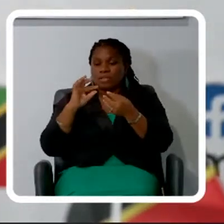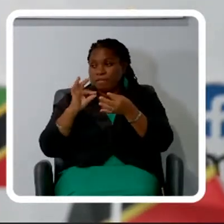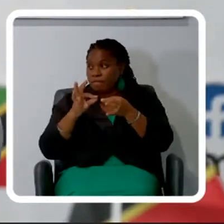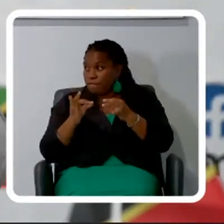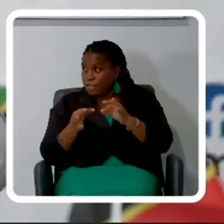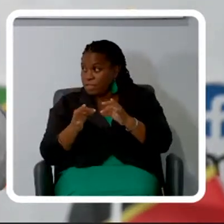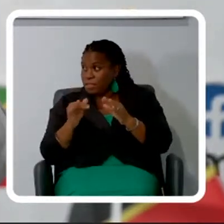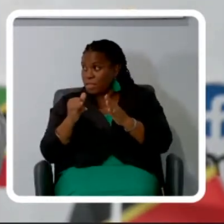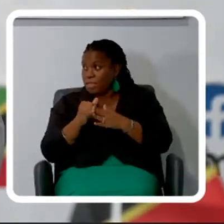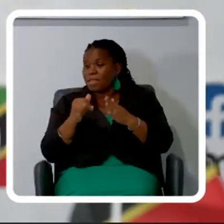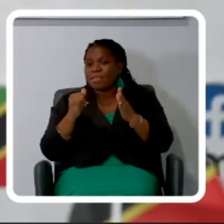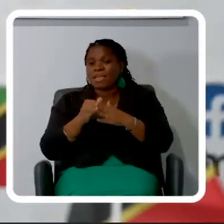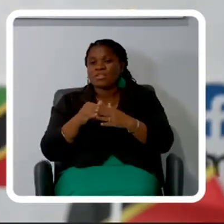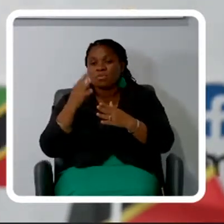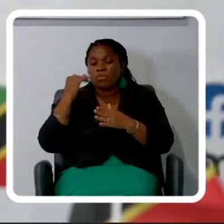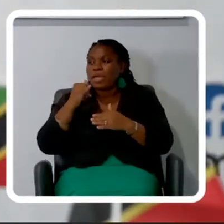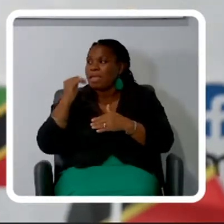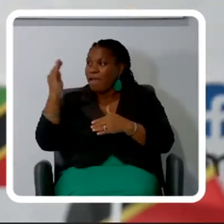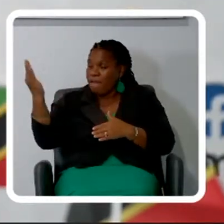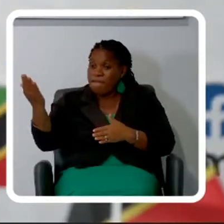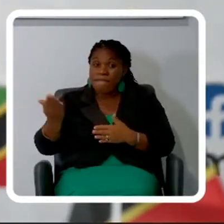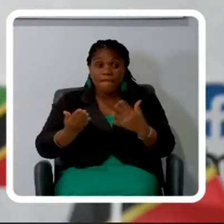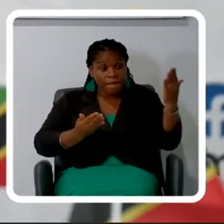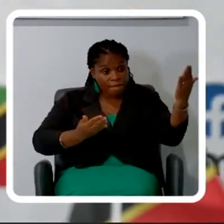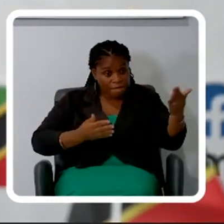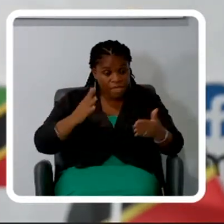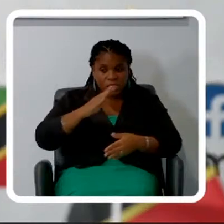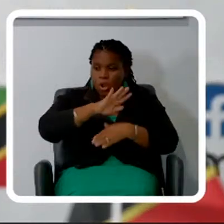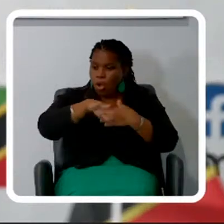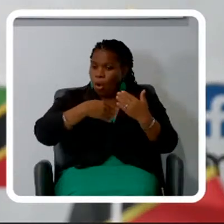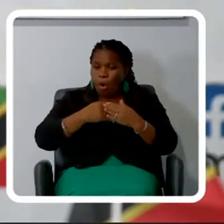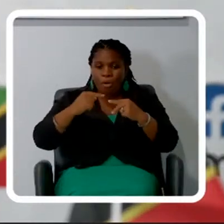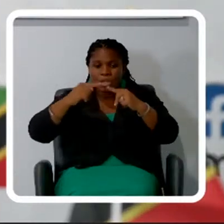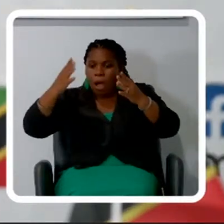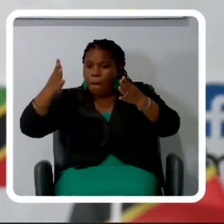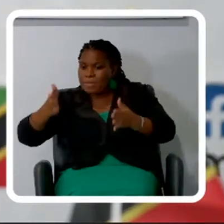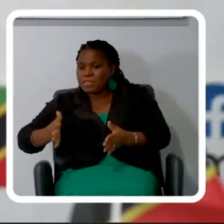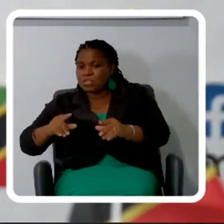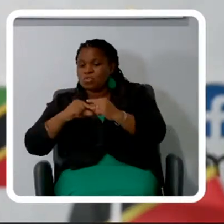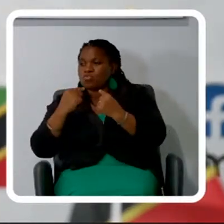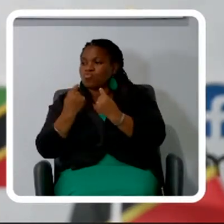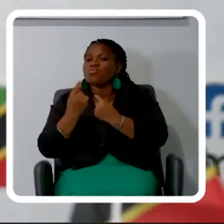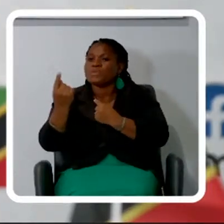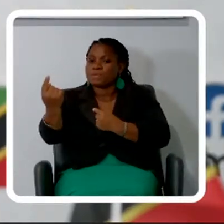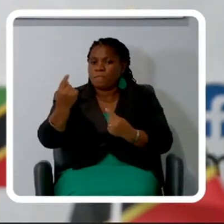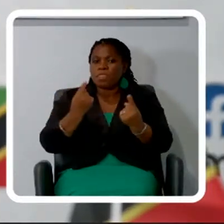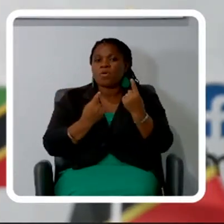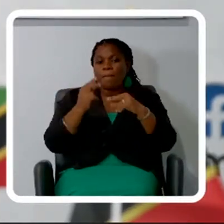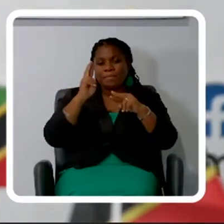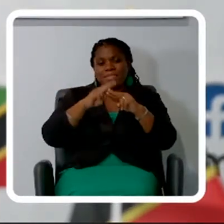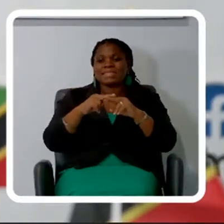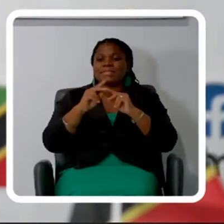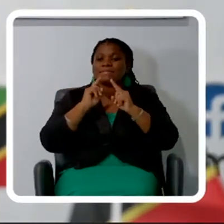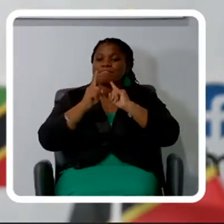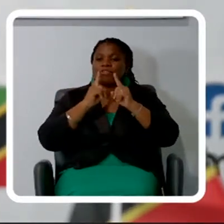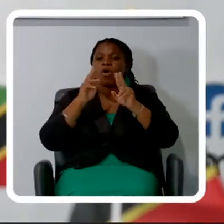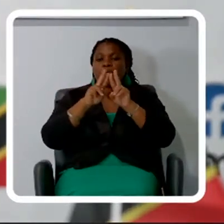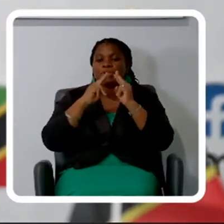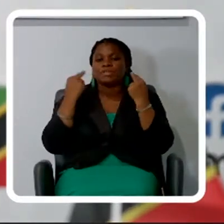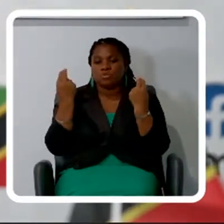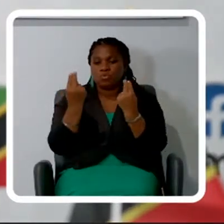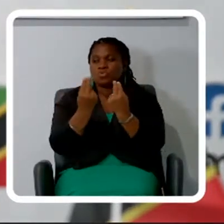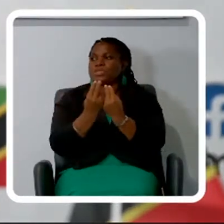I've invited all of the opposition parties to the table so that we can unite and come